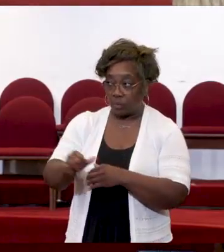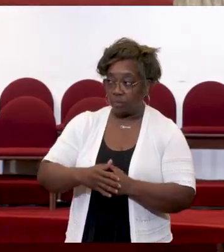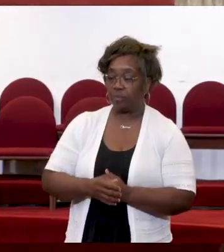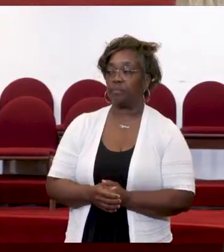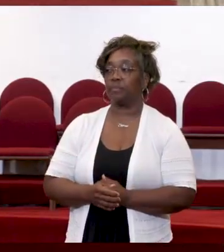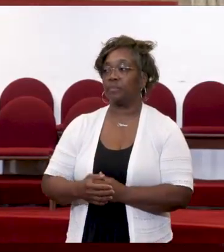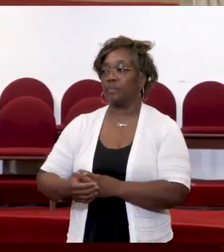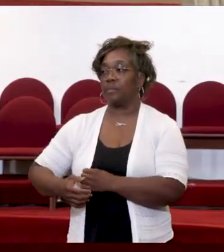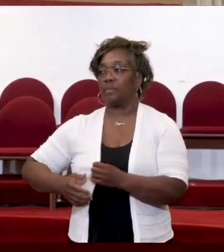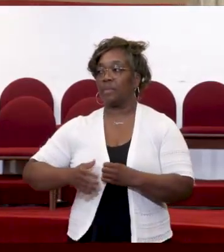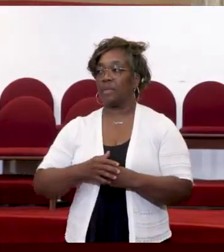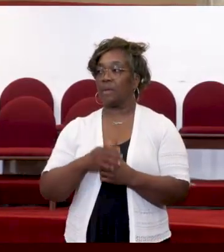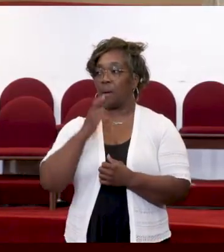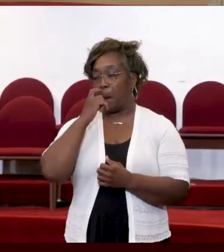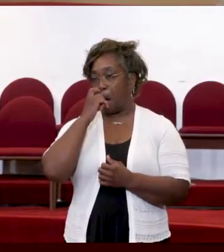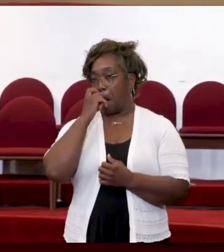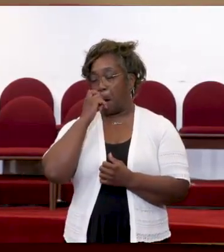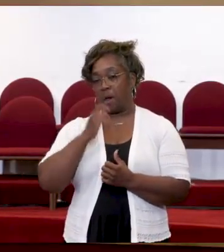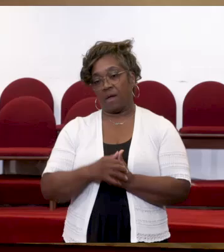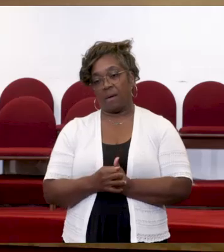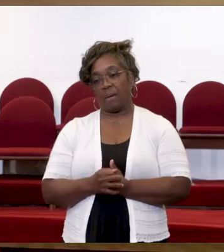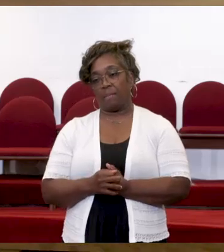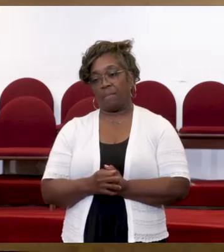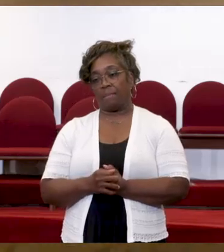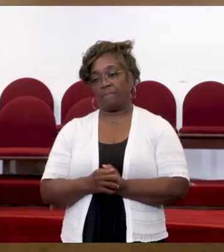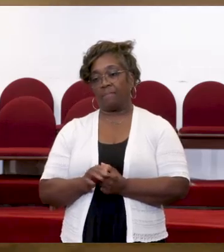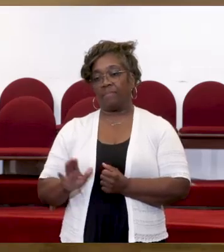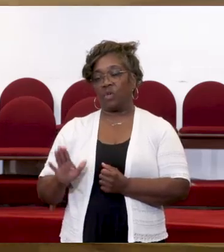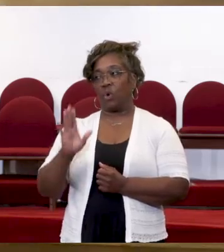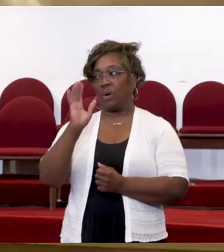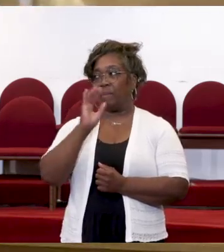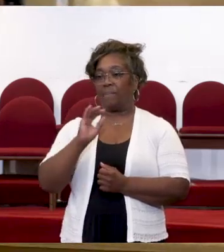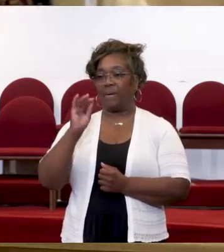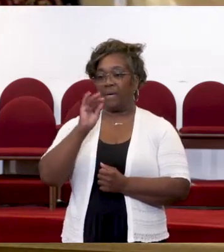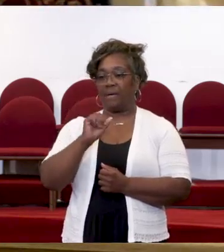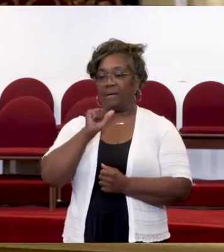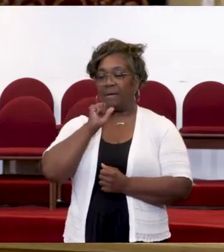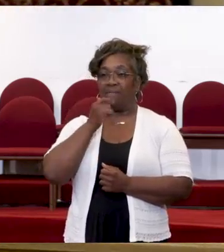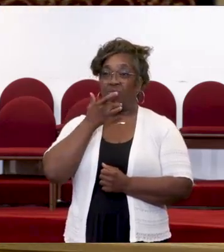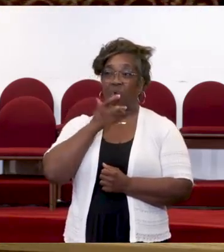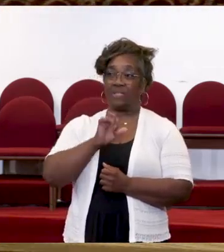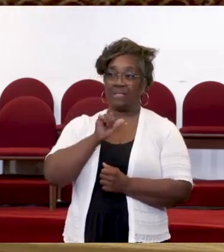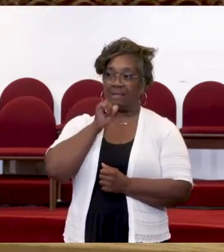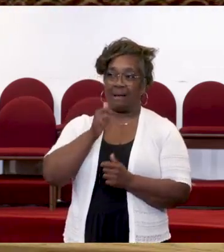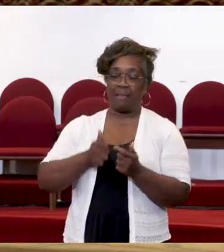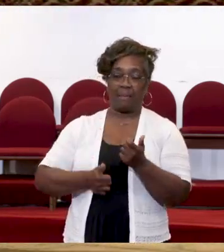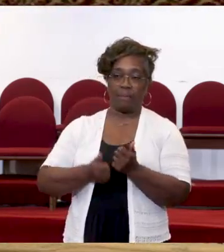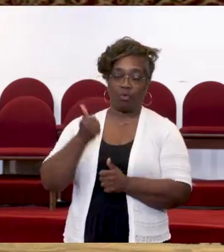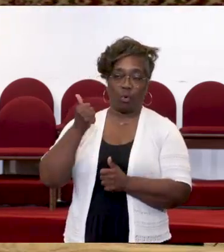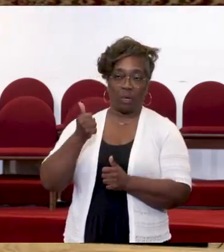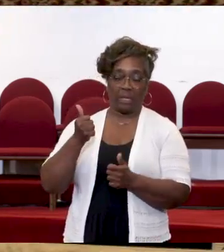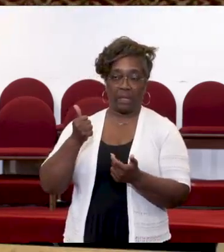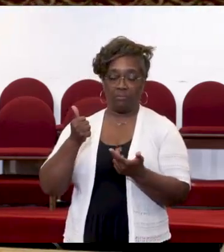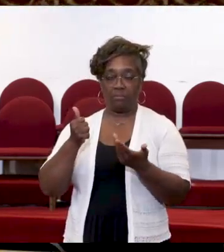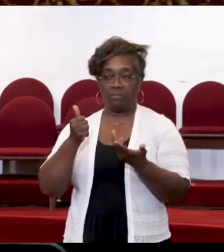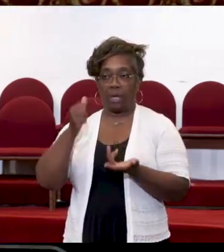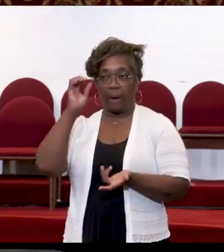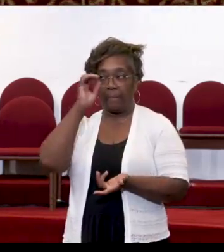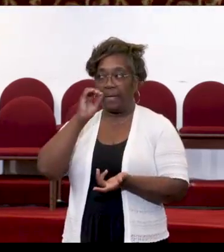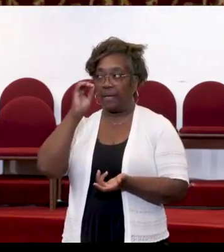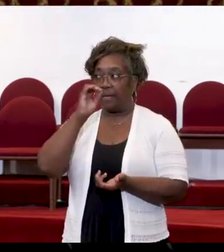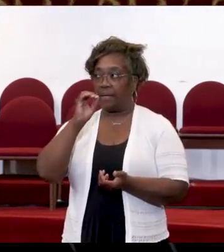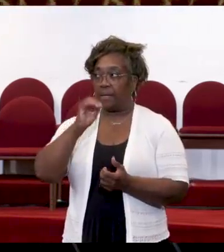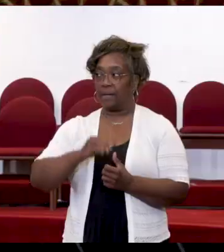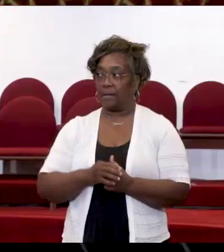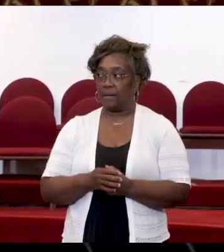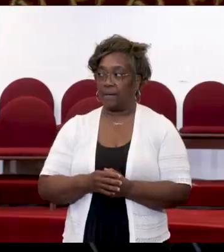if you haven't followed this, your opinion, unfortunately, was not the majority opinion. And so MDOT has